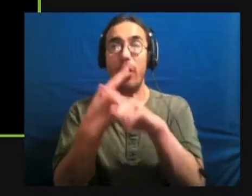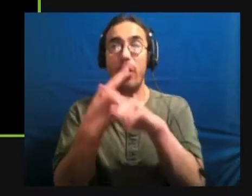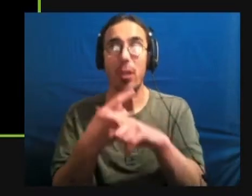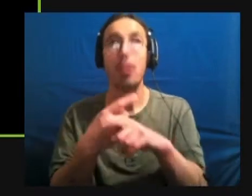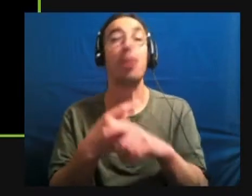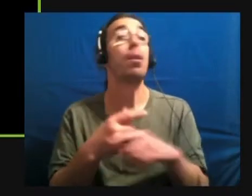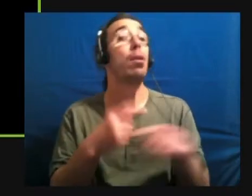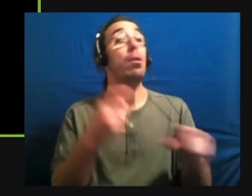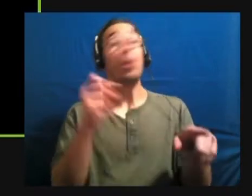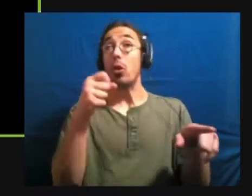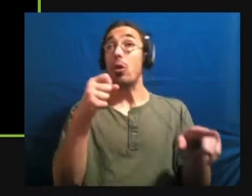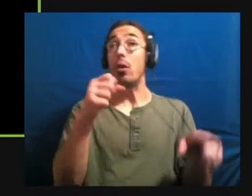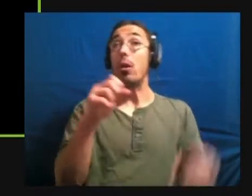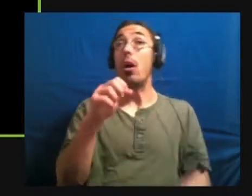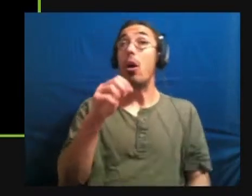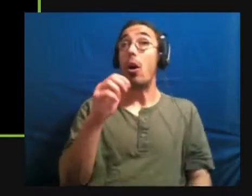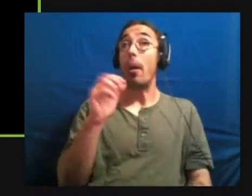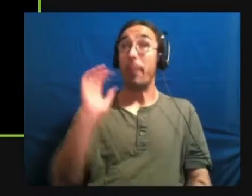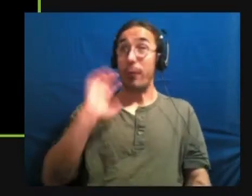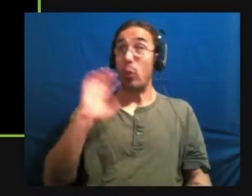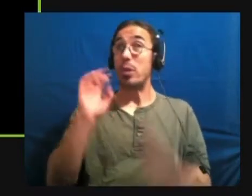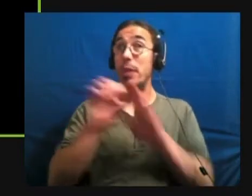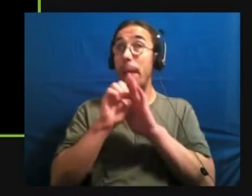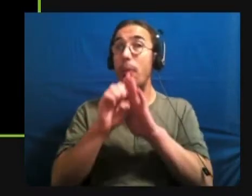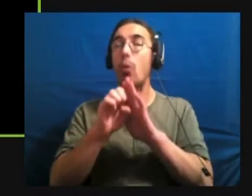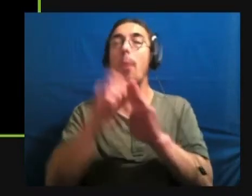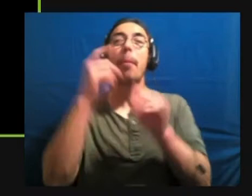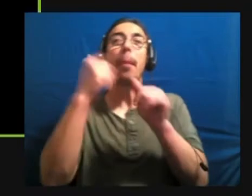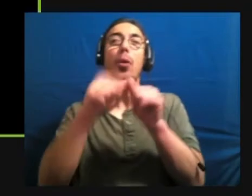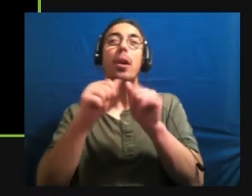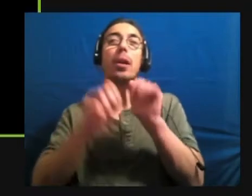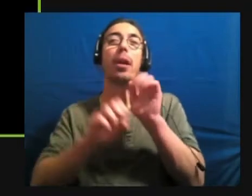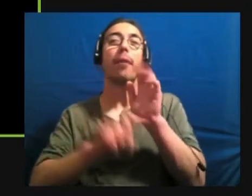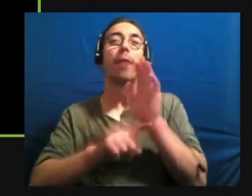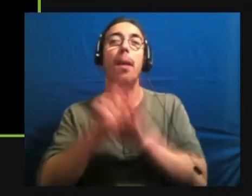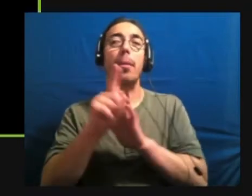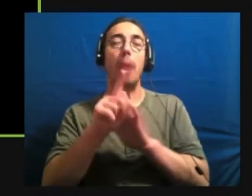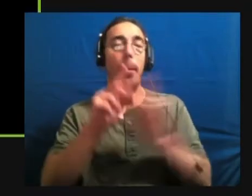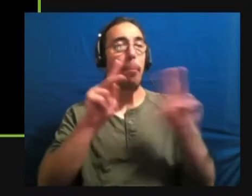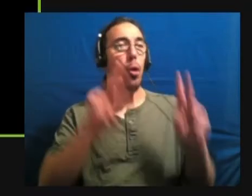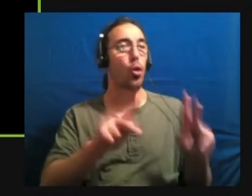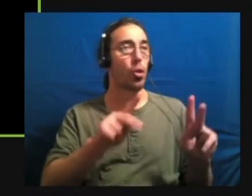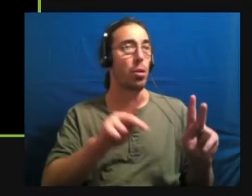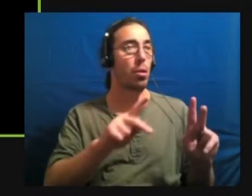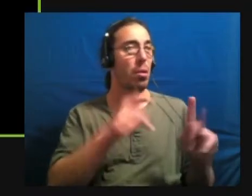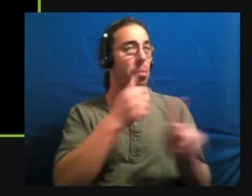in the prior example I used about a Christian person challenging something